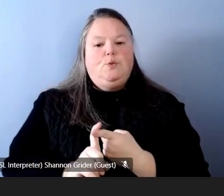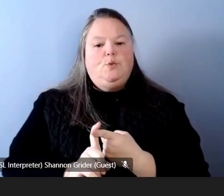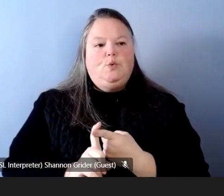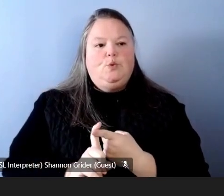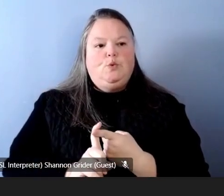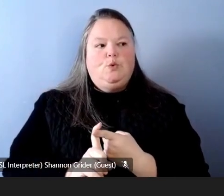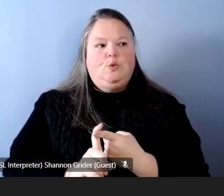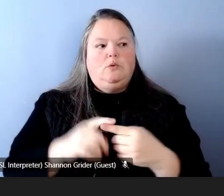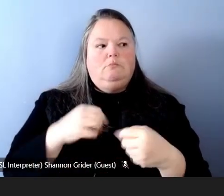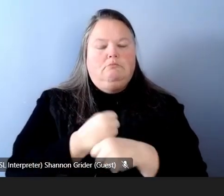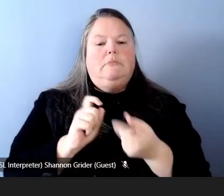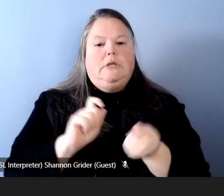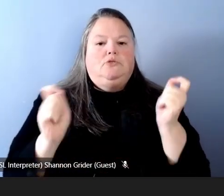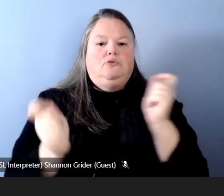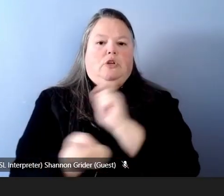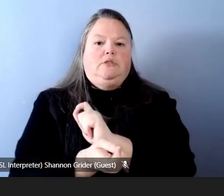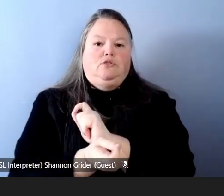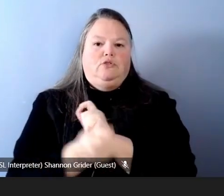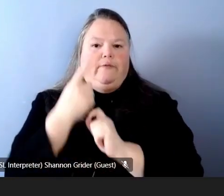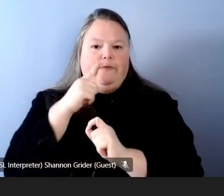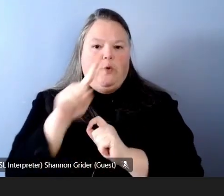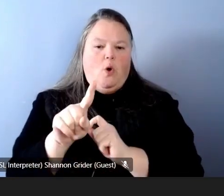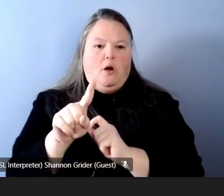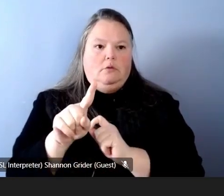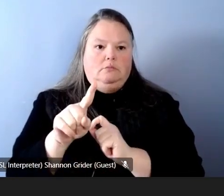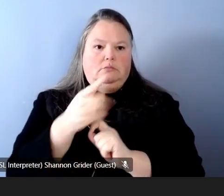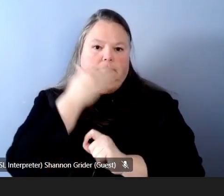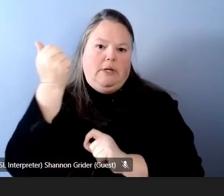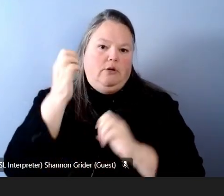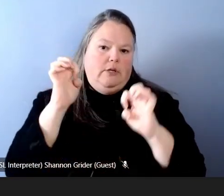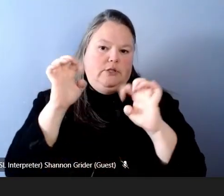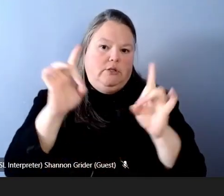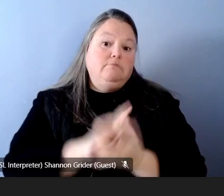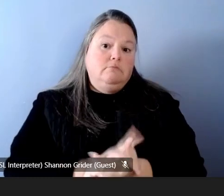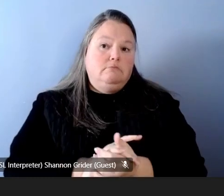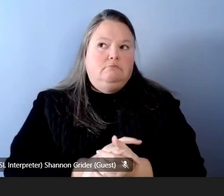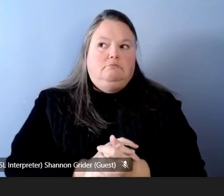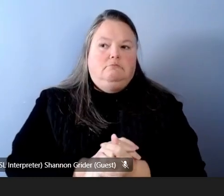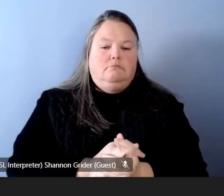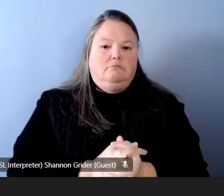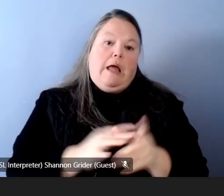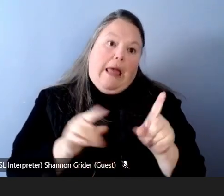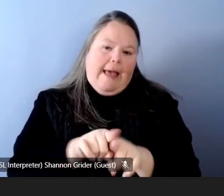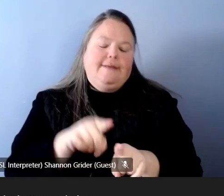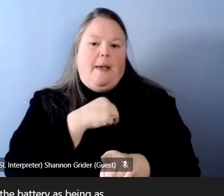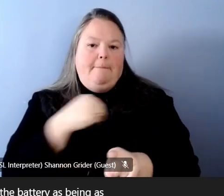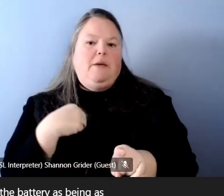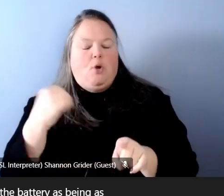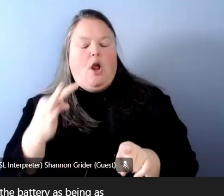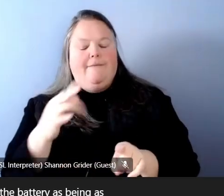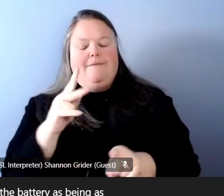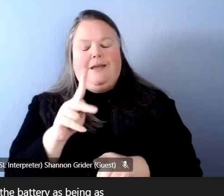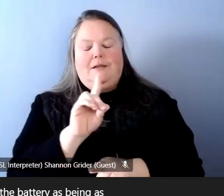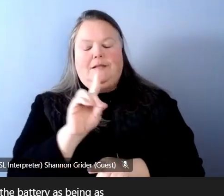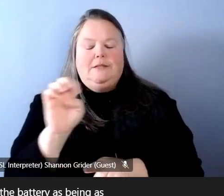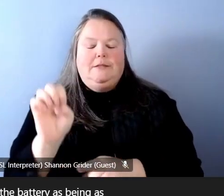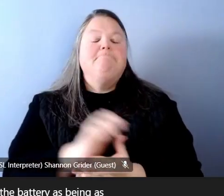make change for educate, like for the better, as a member of KBE.